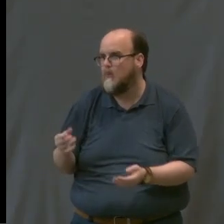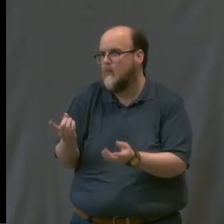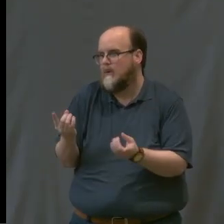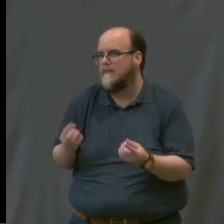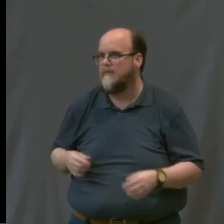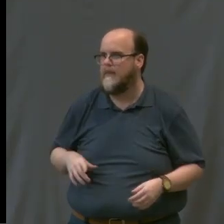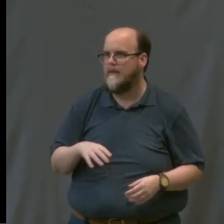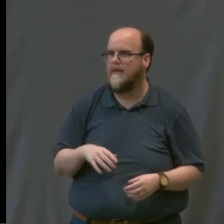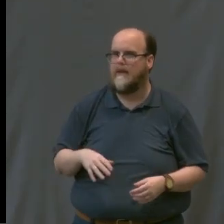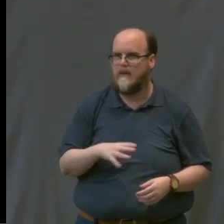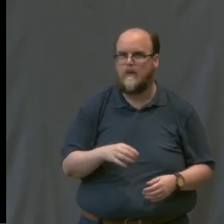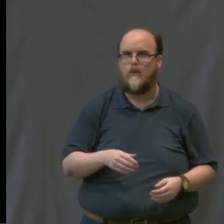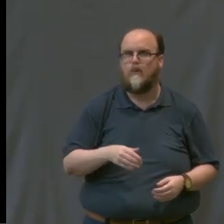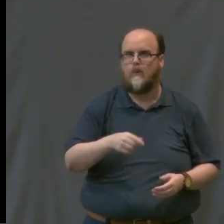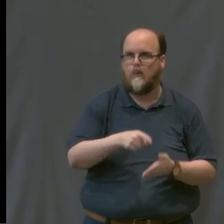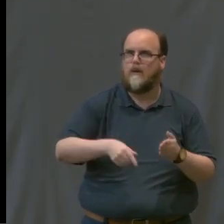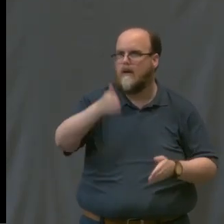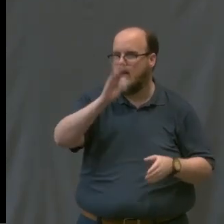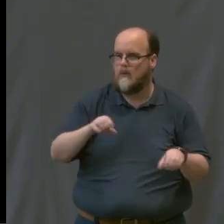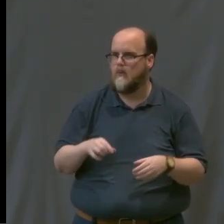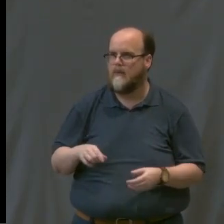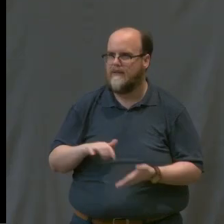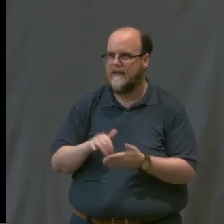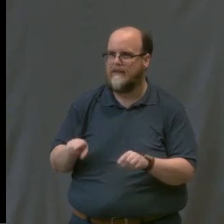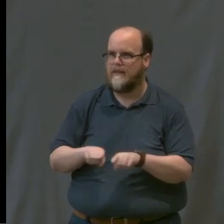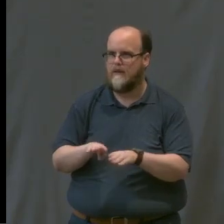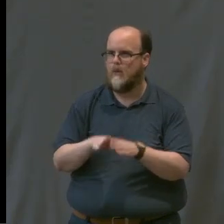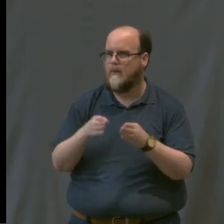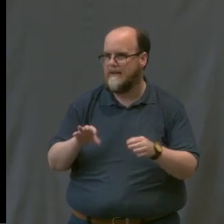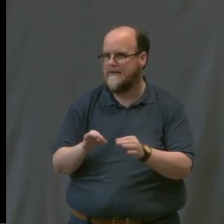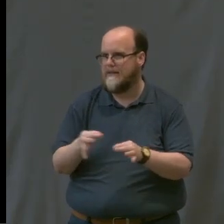This is basically an opening statement in court.